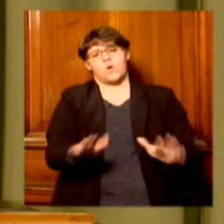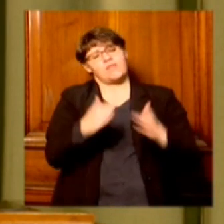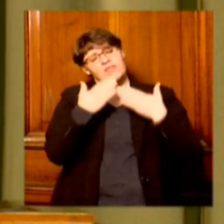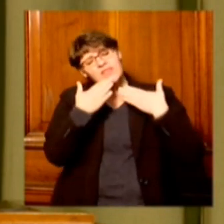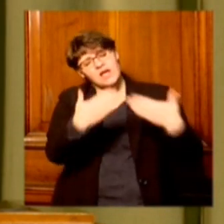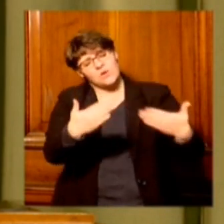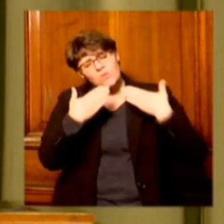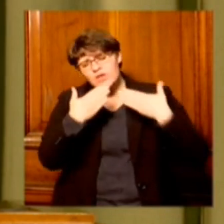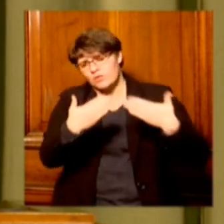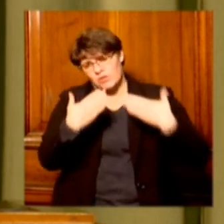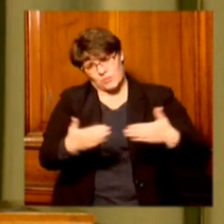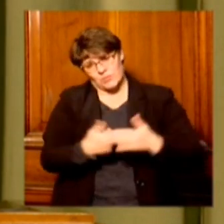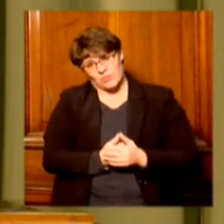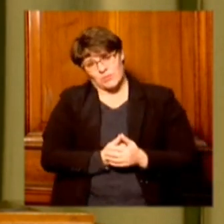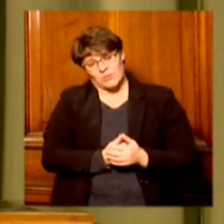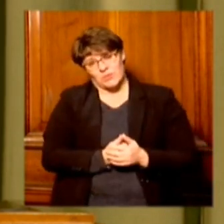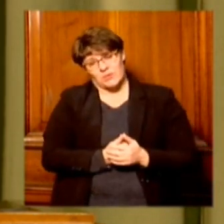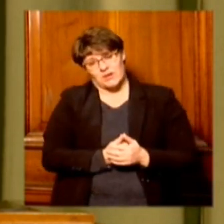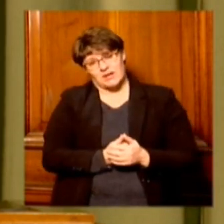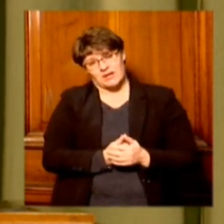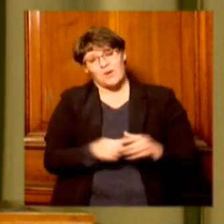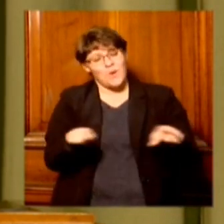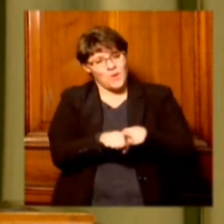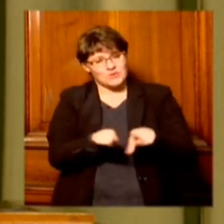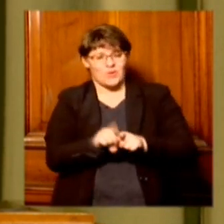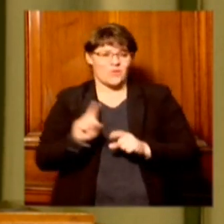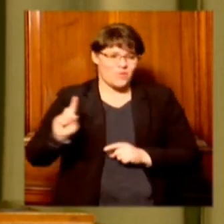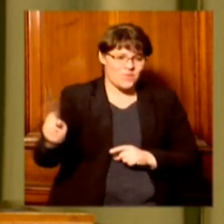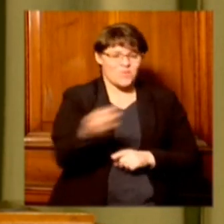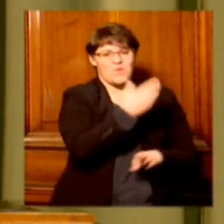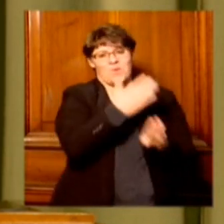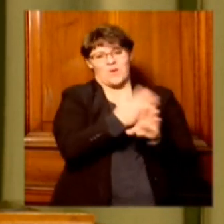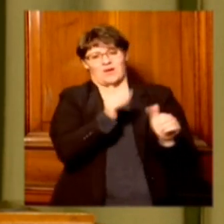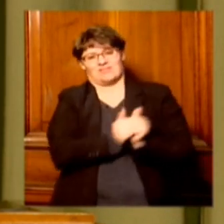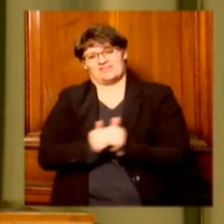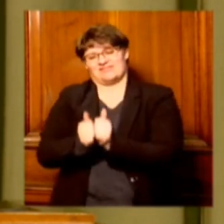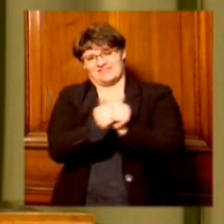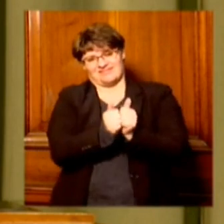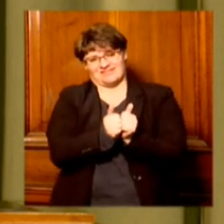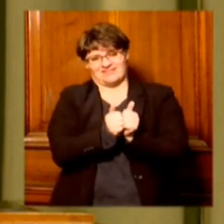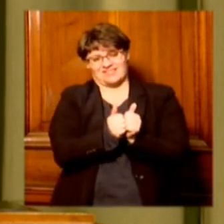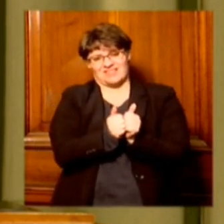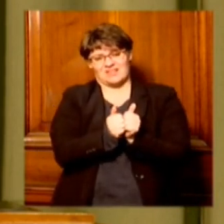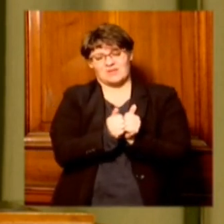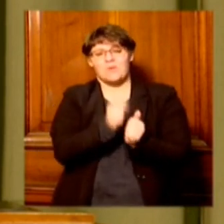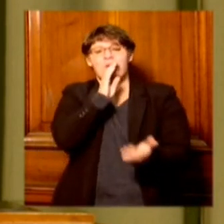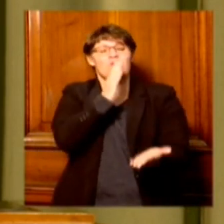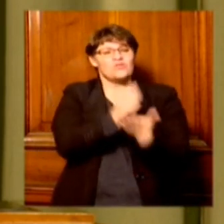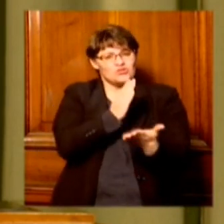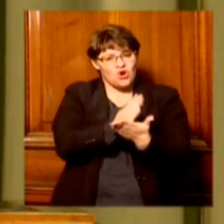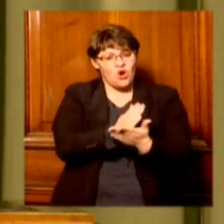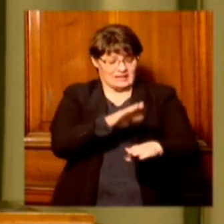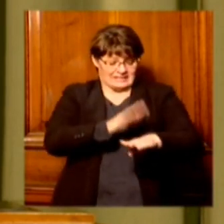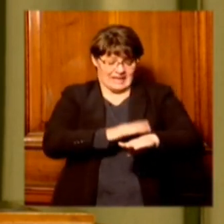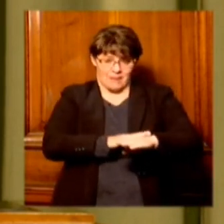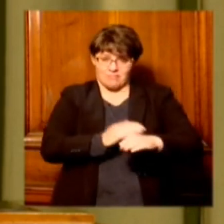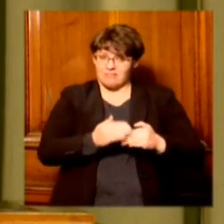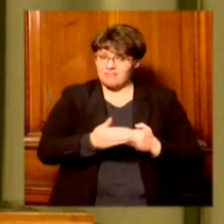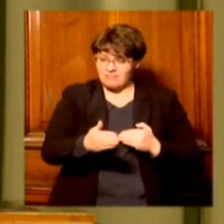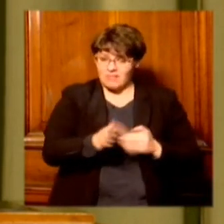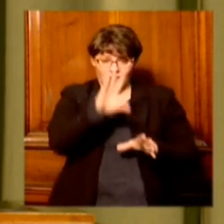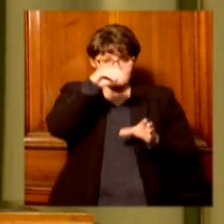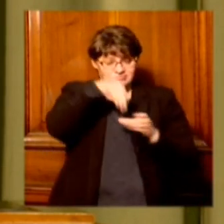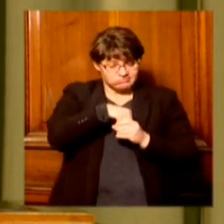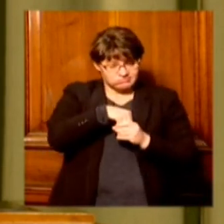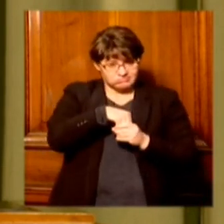them dearly. And of course, all of you colleagues who have made this time to be with